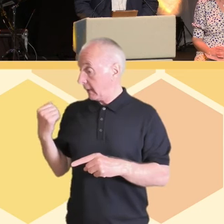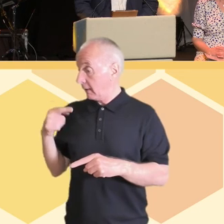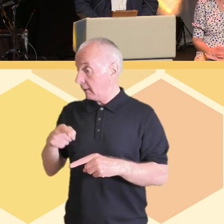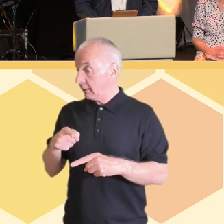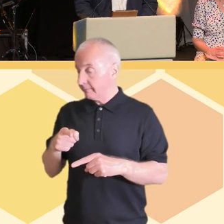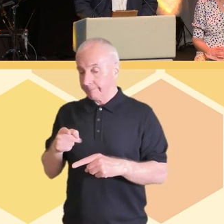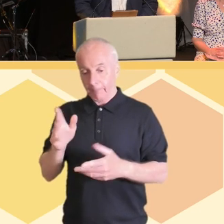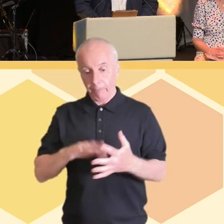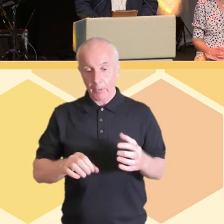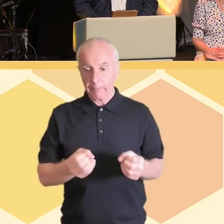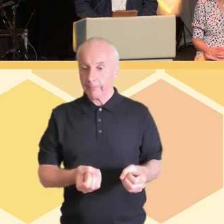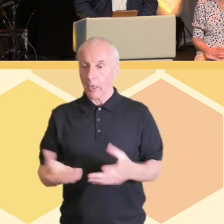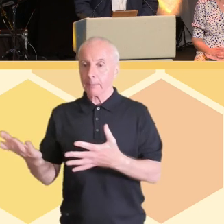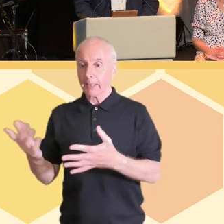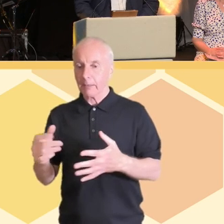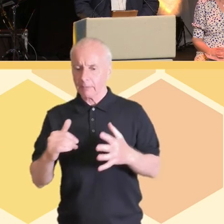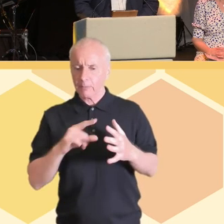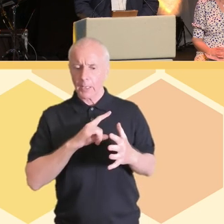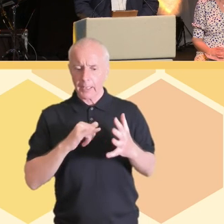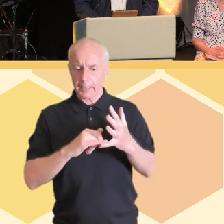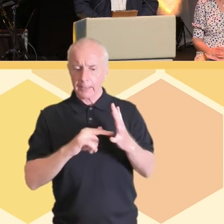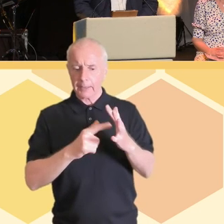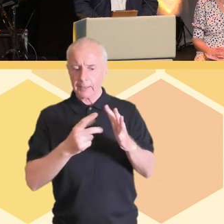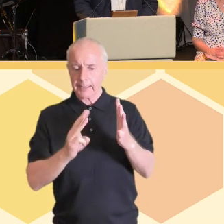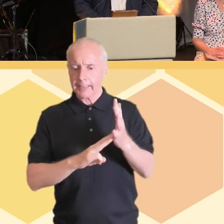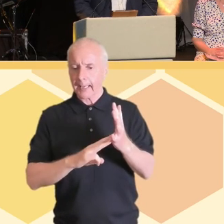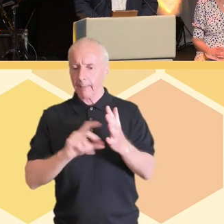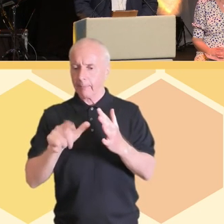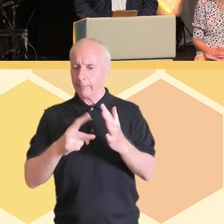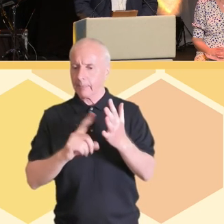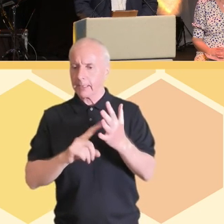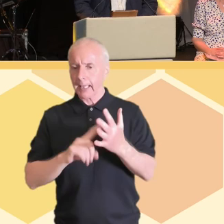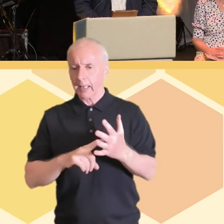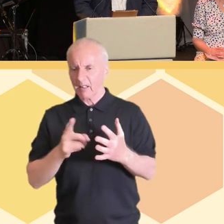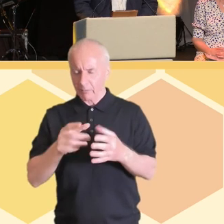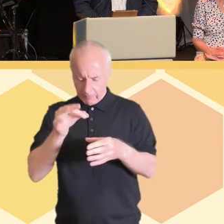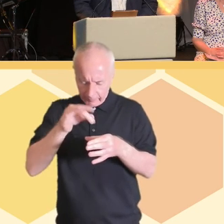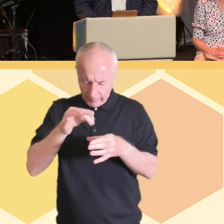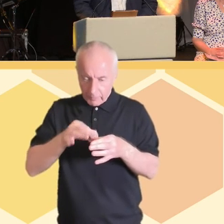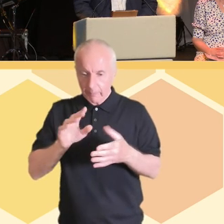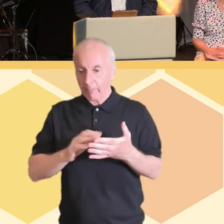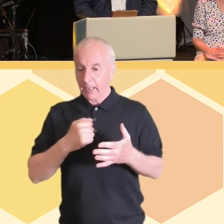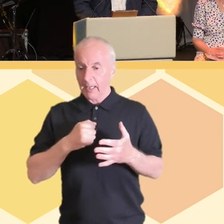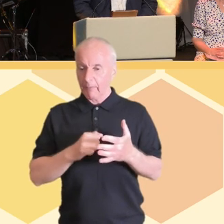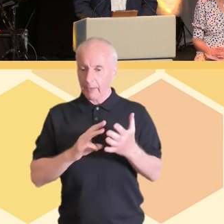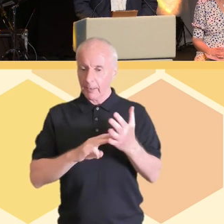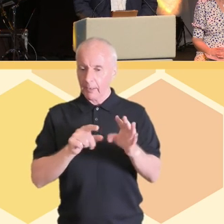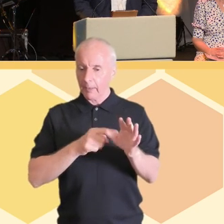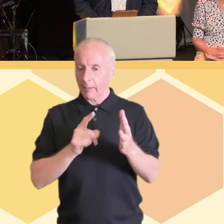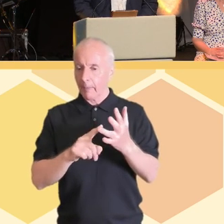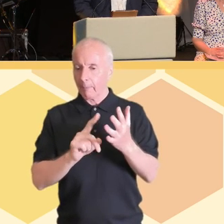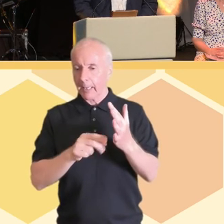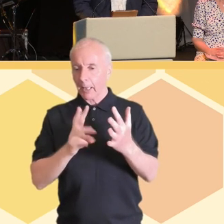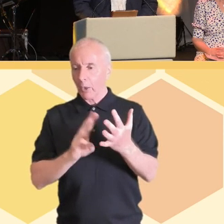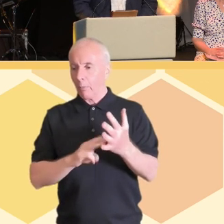hospital, having undergone stem cell transplant to treat myeloma, blood cancer. I have to